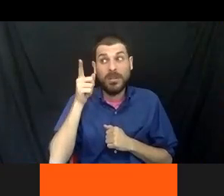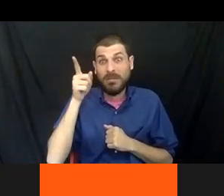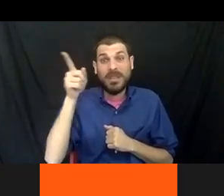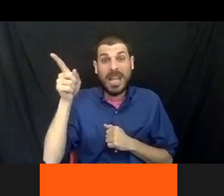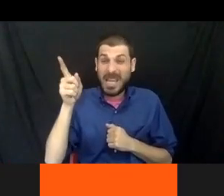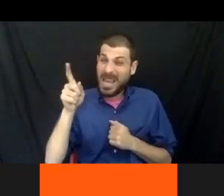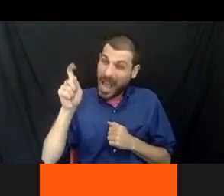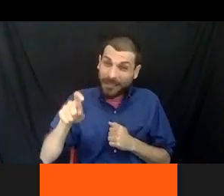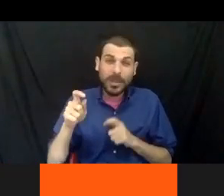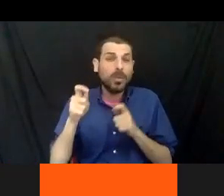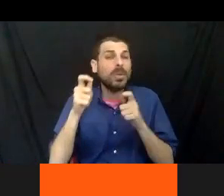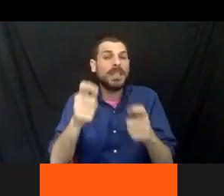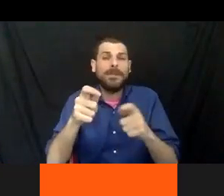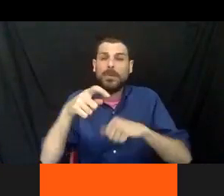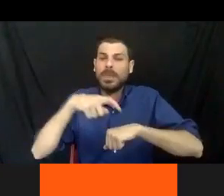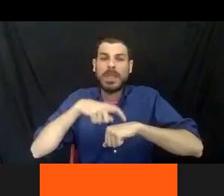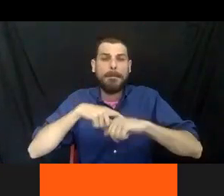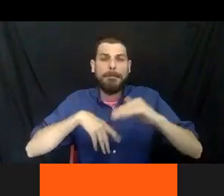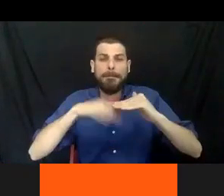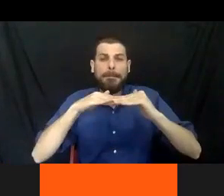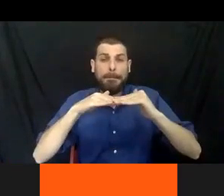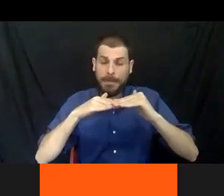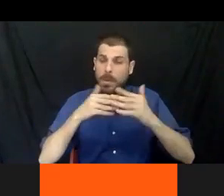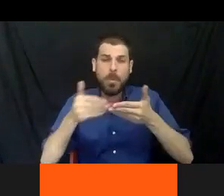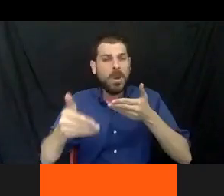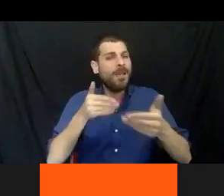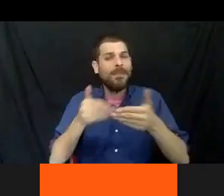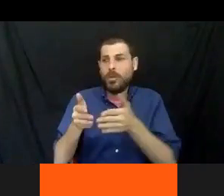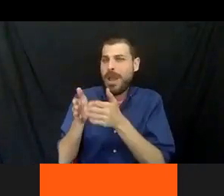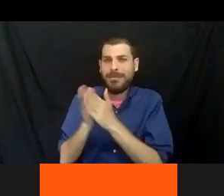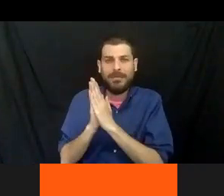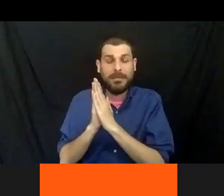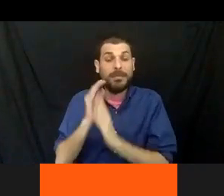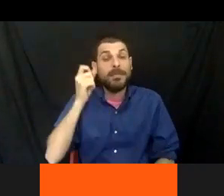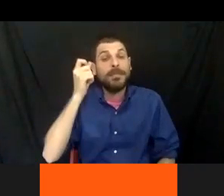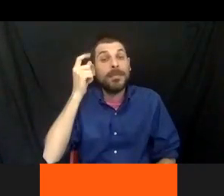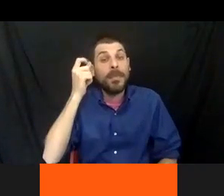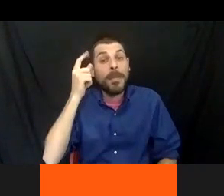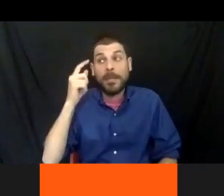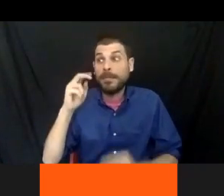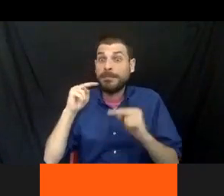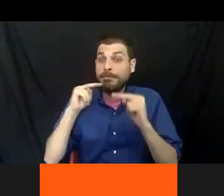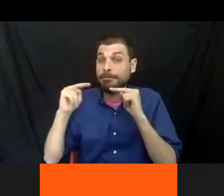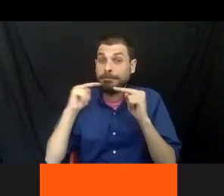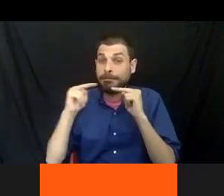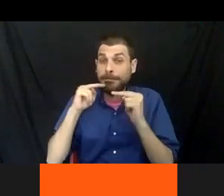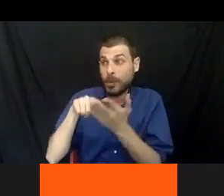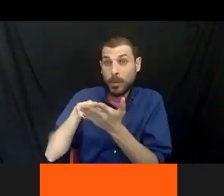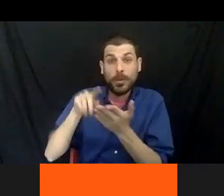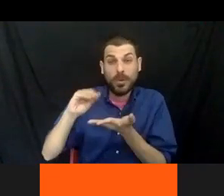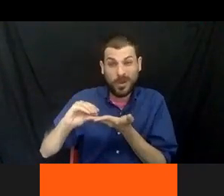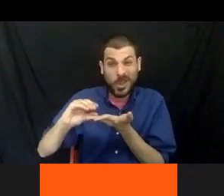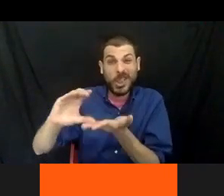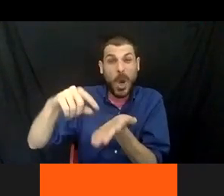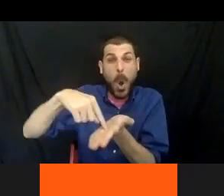And you should clarify any repayment terms that you come to an